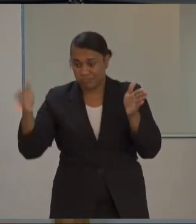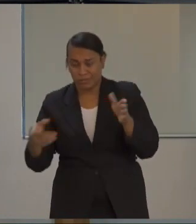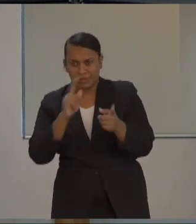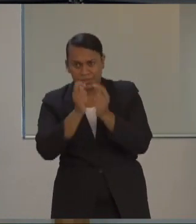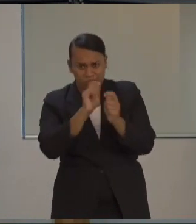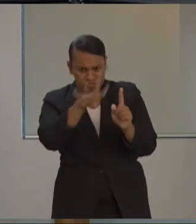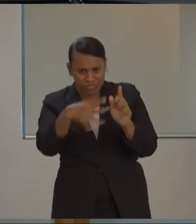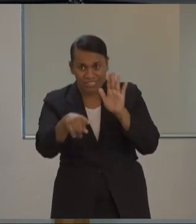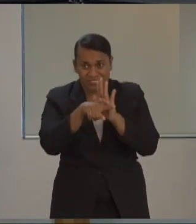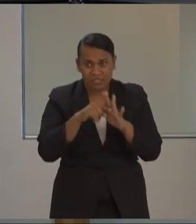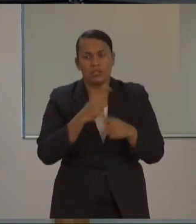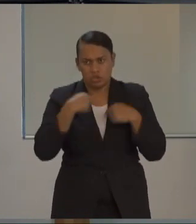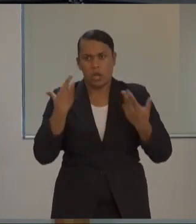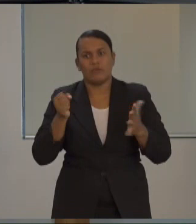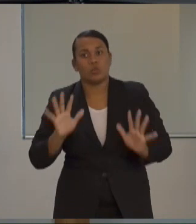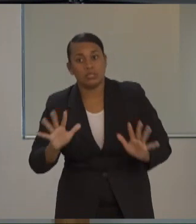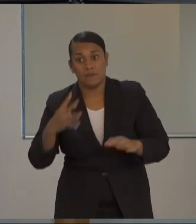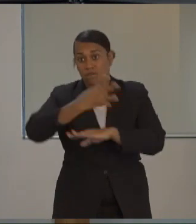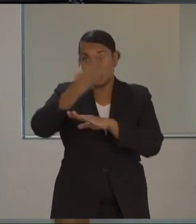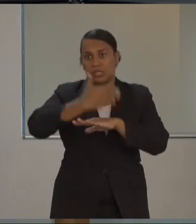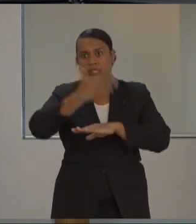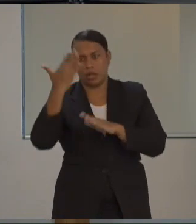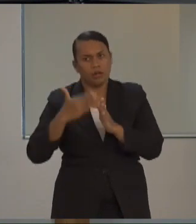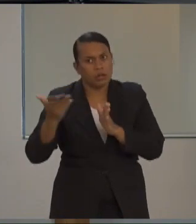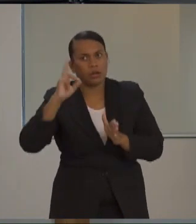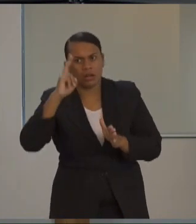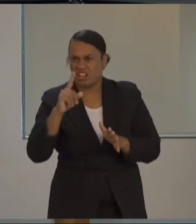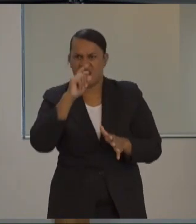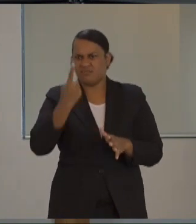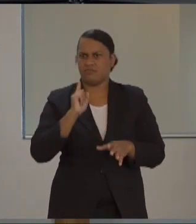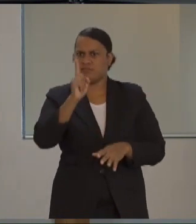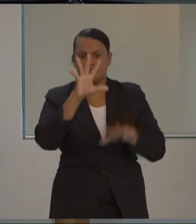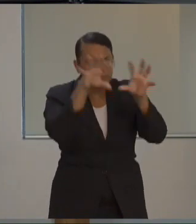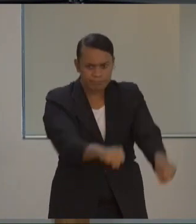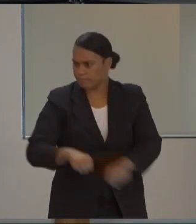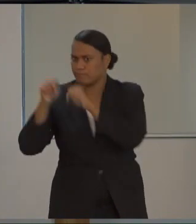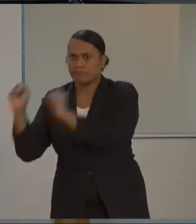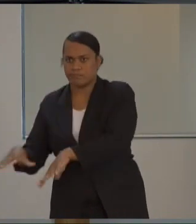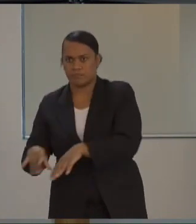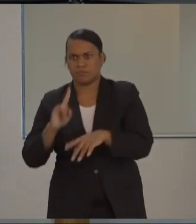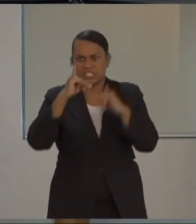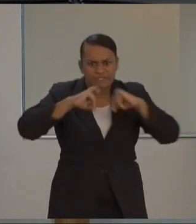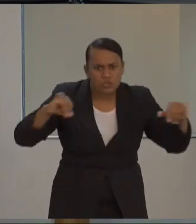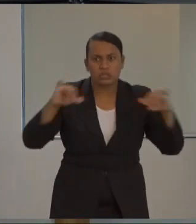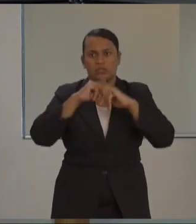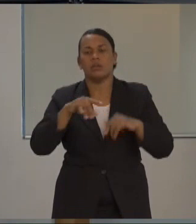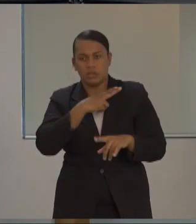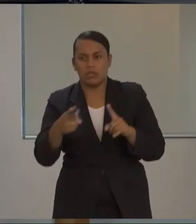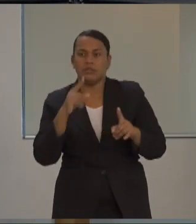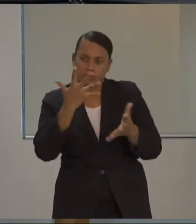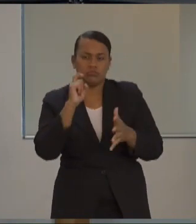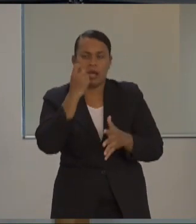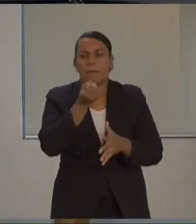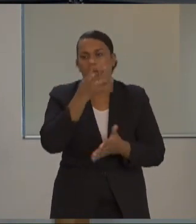have to wait for that period to finish. I can't just go in and charge anybody without conducting an investigation. After that, then we'll start our investigations, after